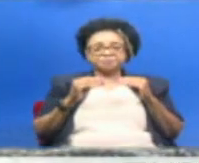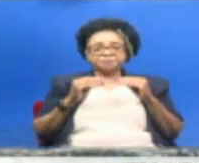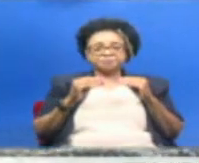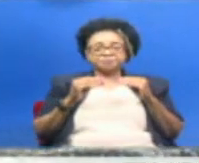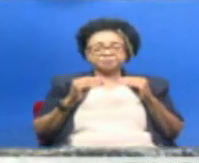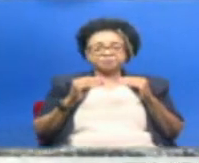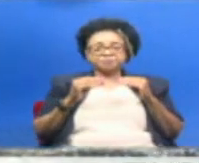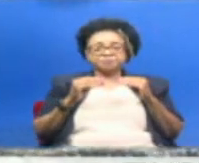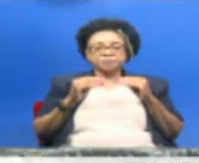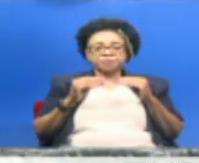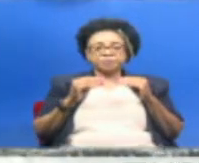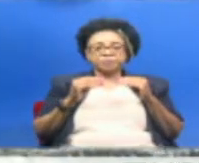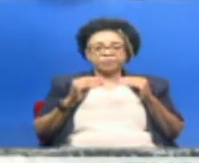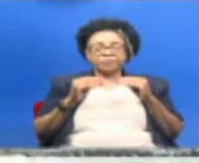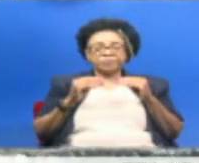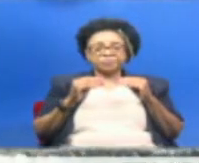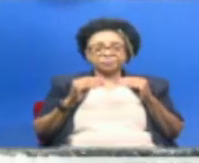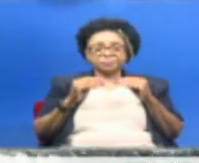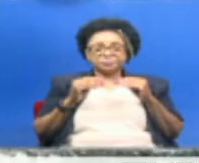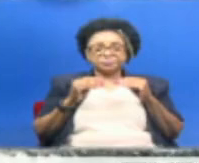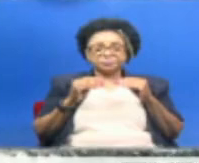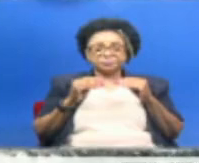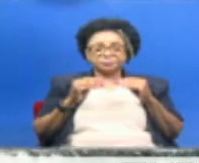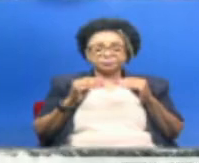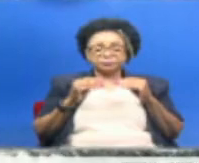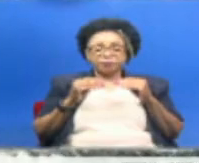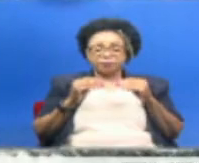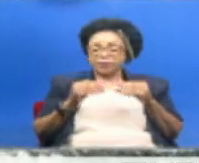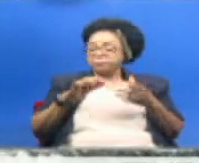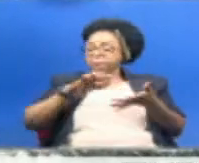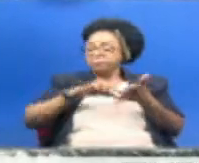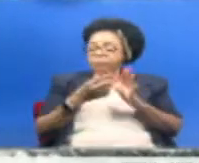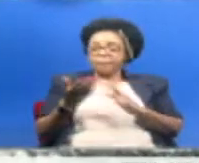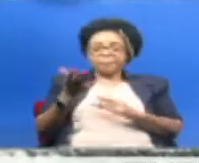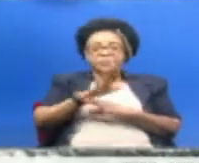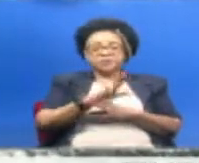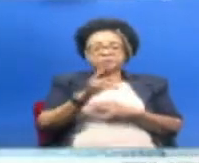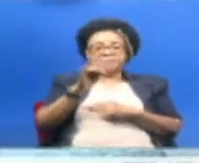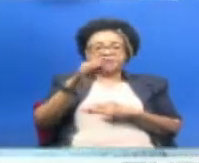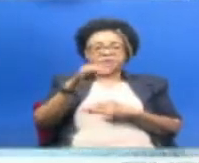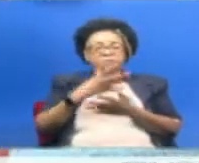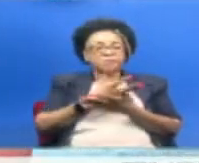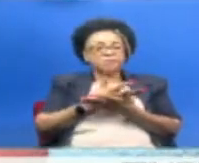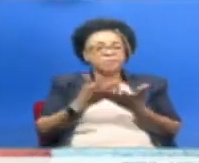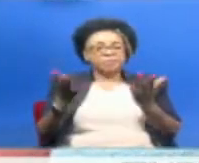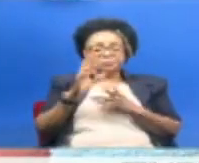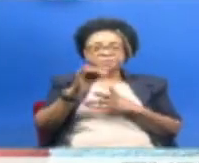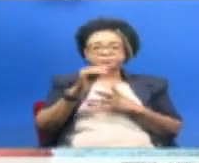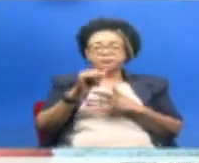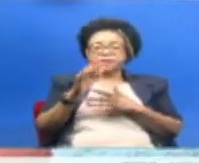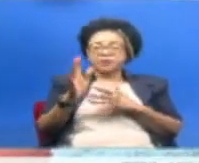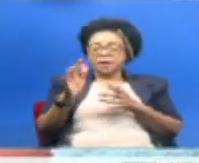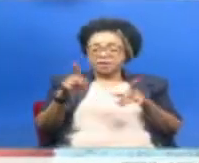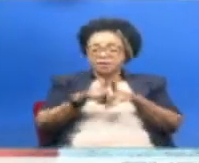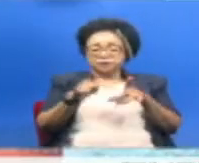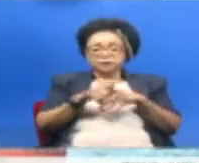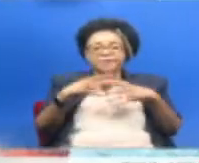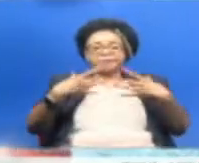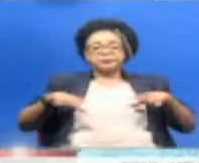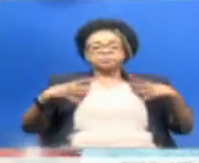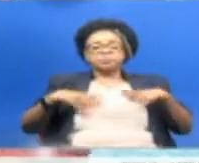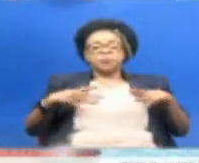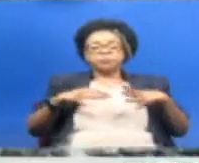Back at their home in Kapkwen location, Kipkelion East, an eerie silence filled the air as residents milled around the